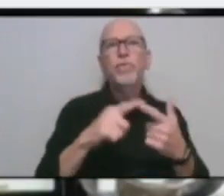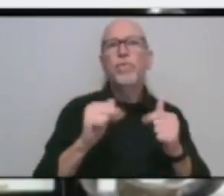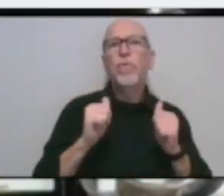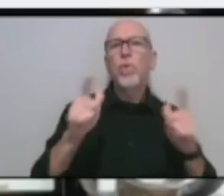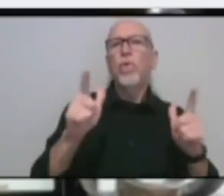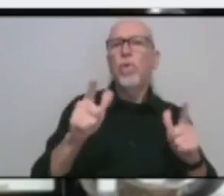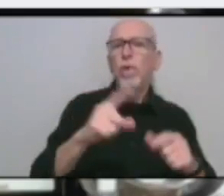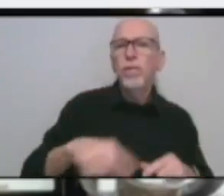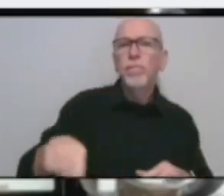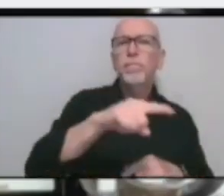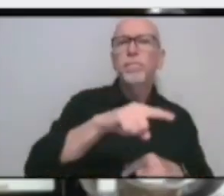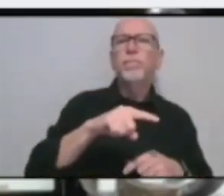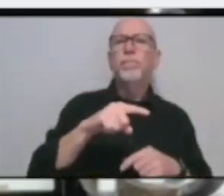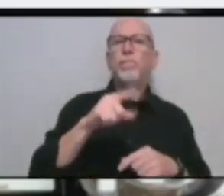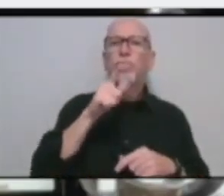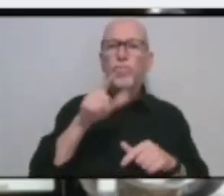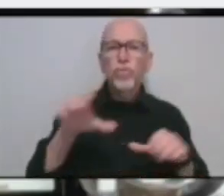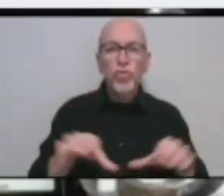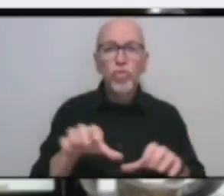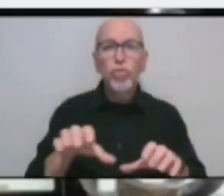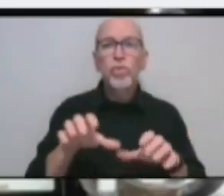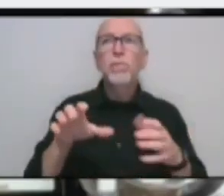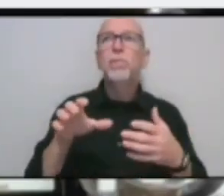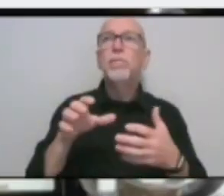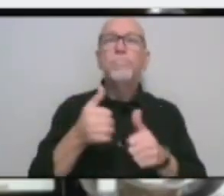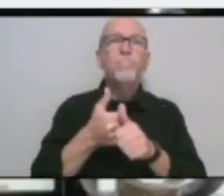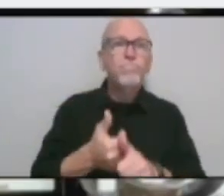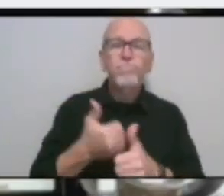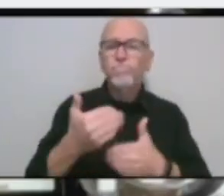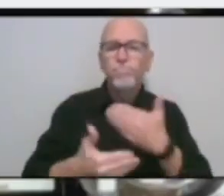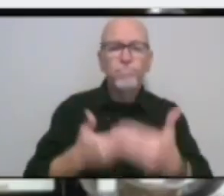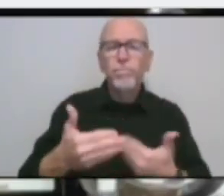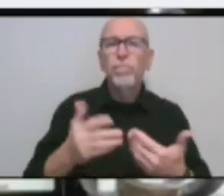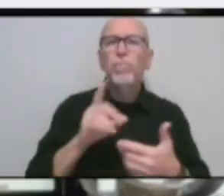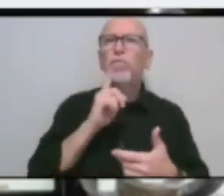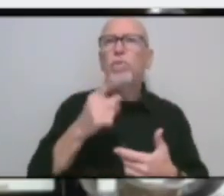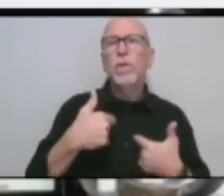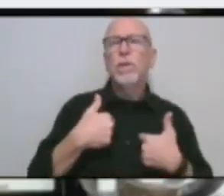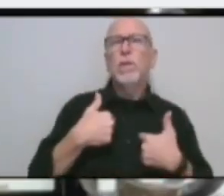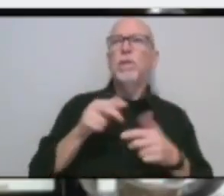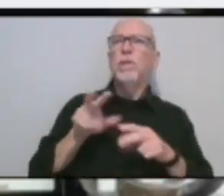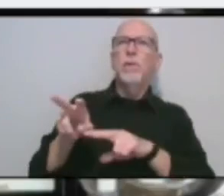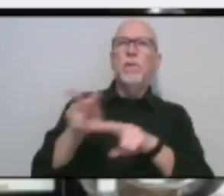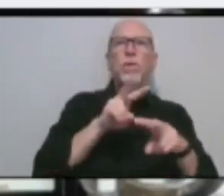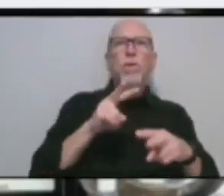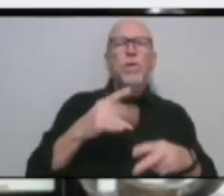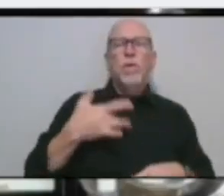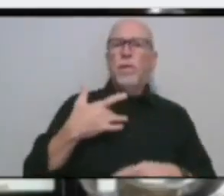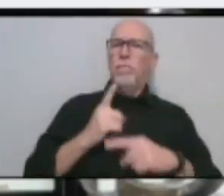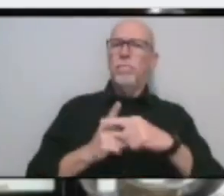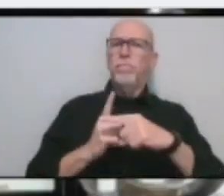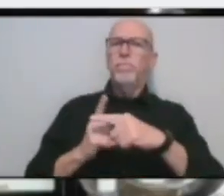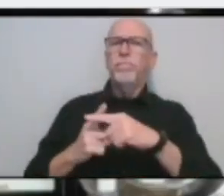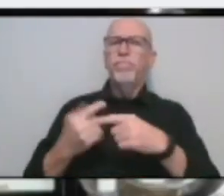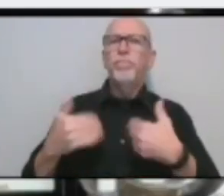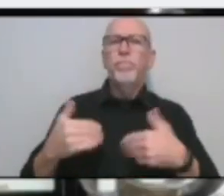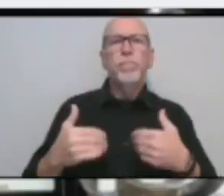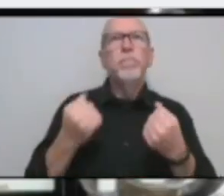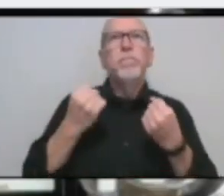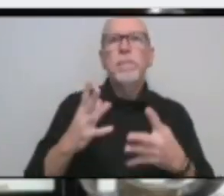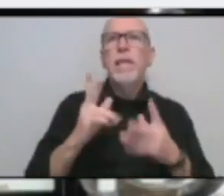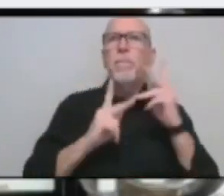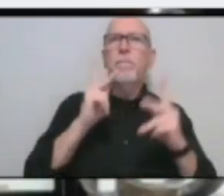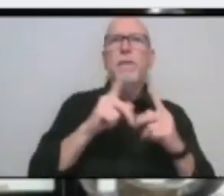who are doing just that. I really have been encouraged lately by so many folks who